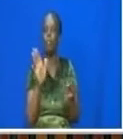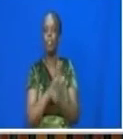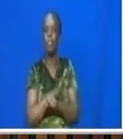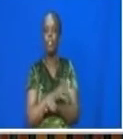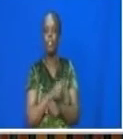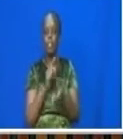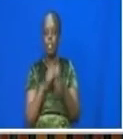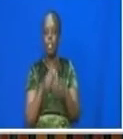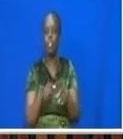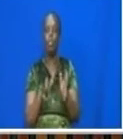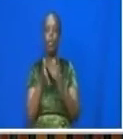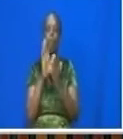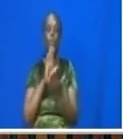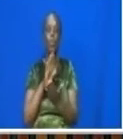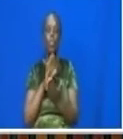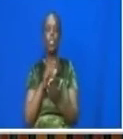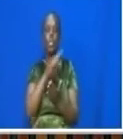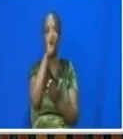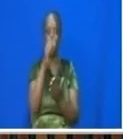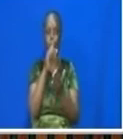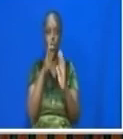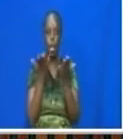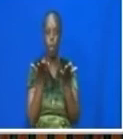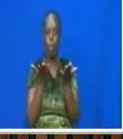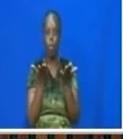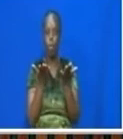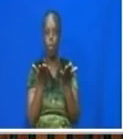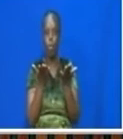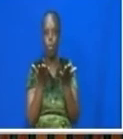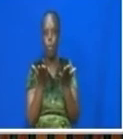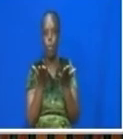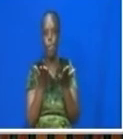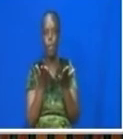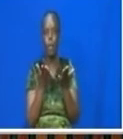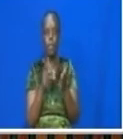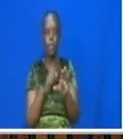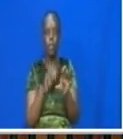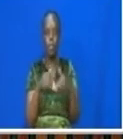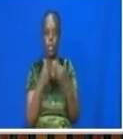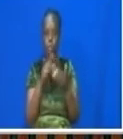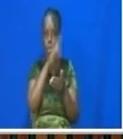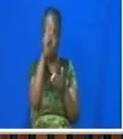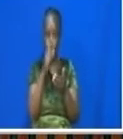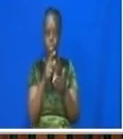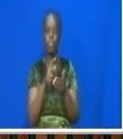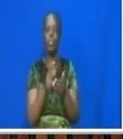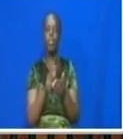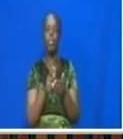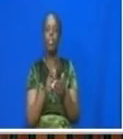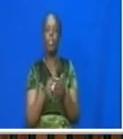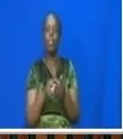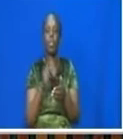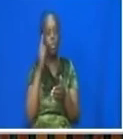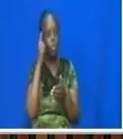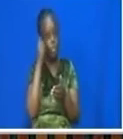to make it colorful. So therefore then, how do we approach a question? When a question is posed to